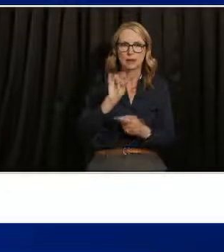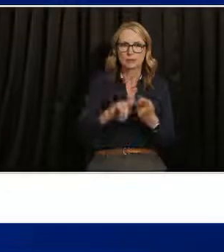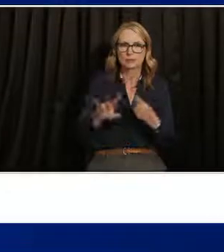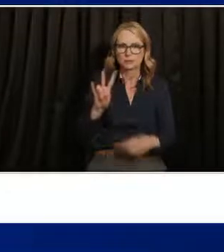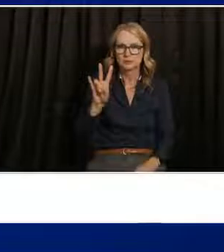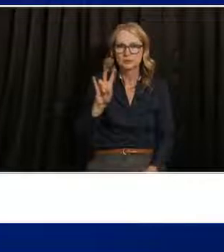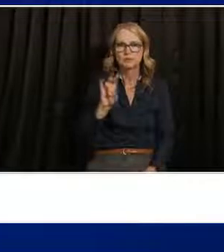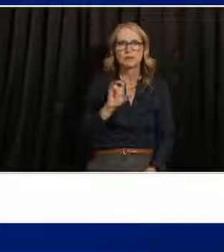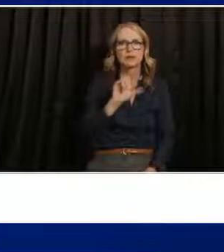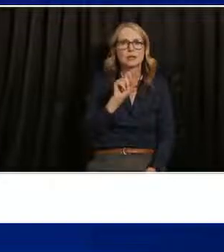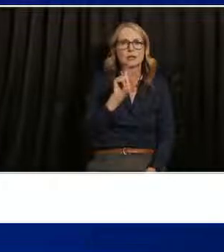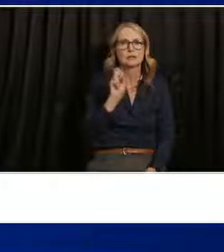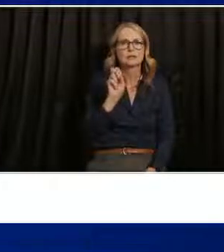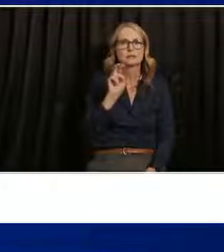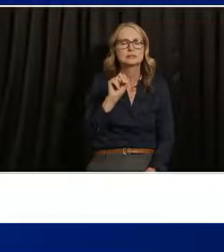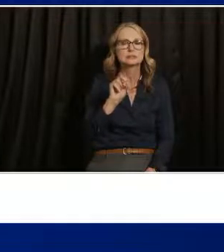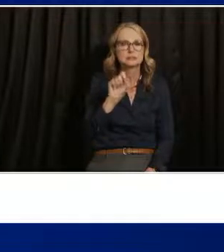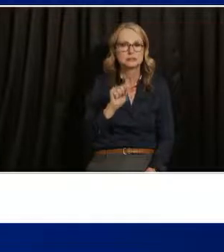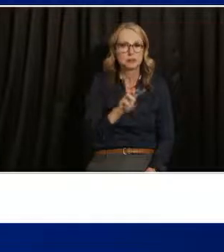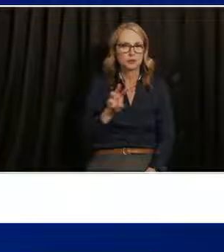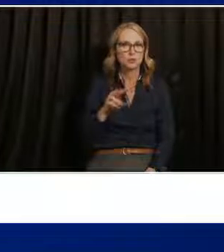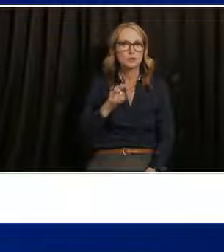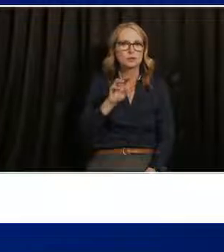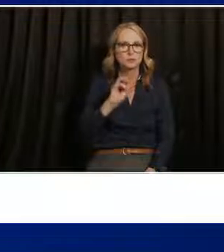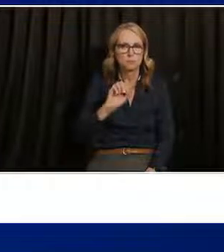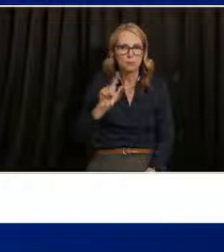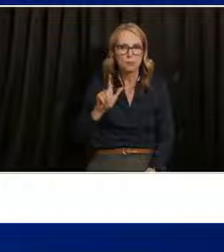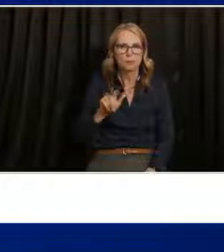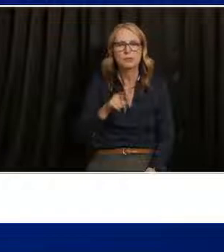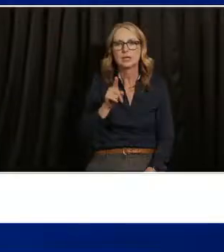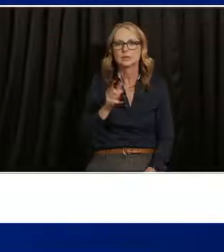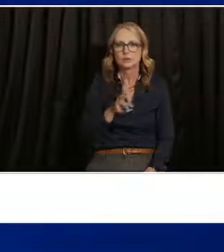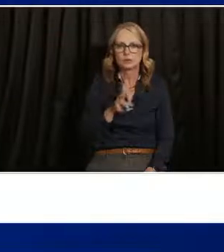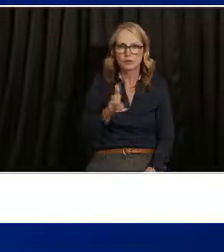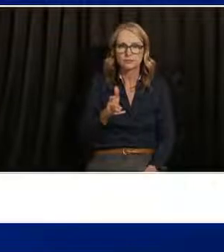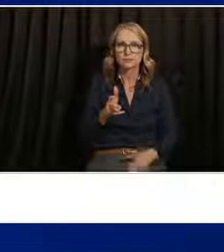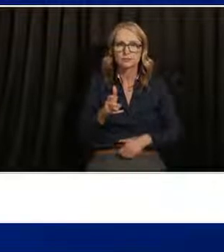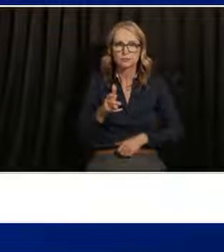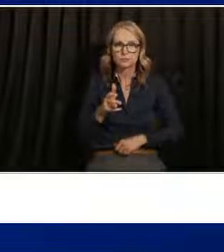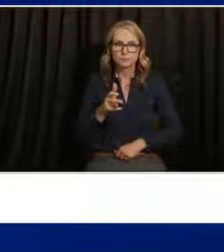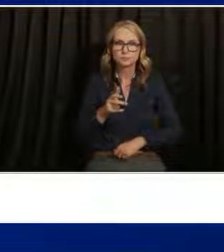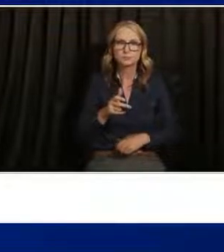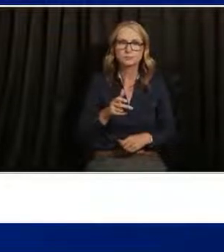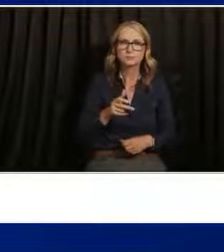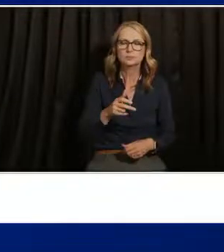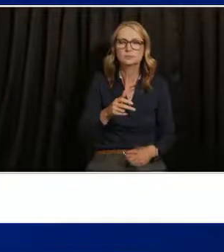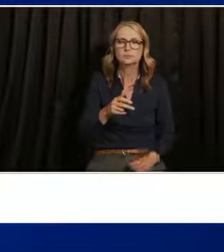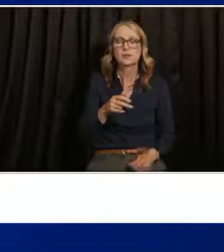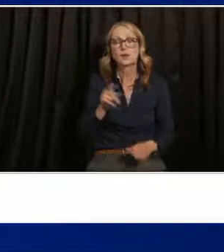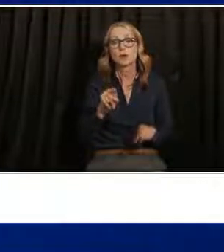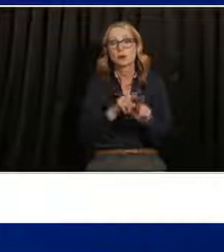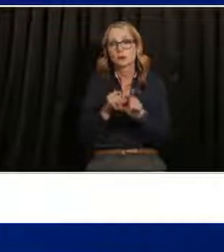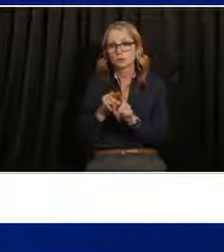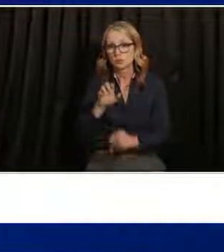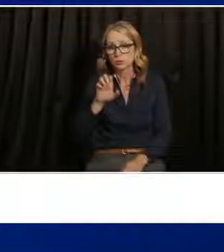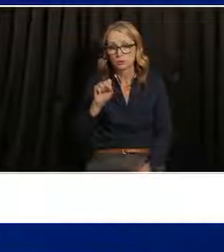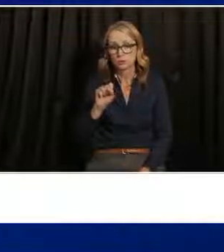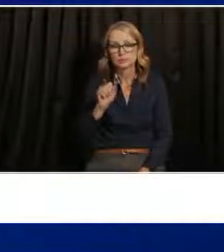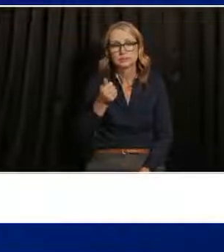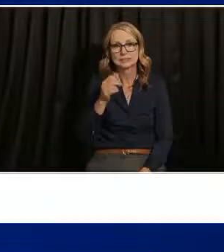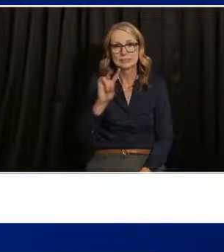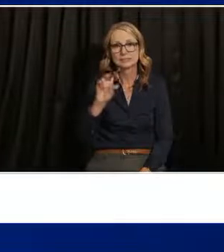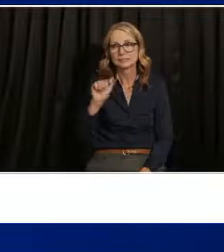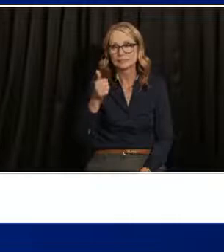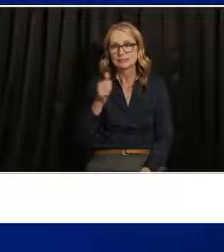the Southwest Plaza Mall, drive-through 8501 West Bowles Avenue. In Colorado Springs, 1710